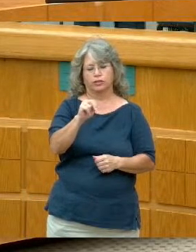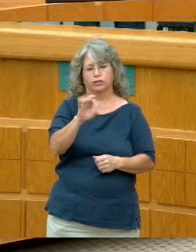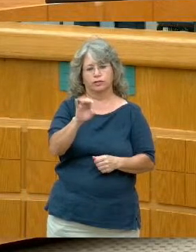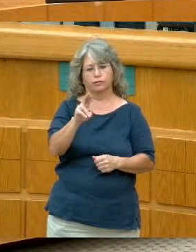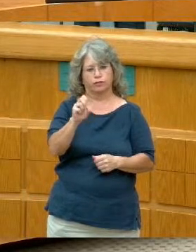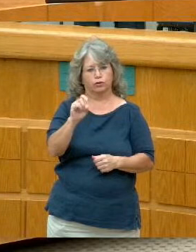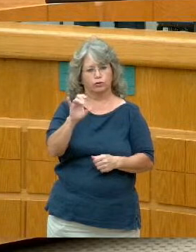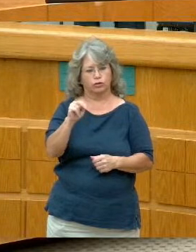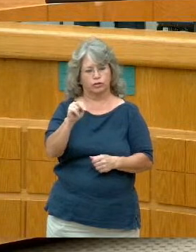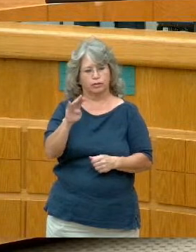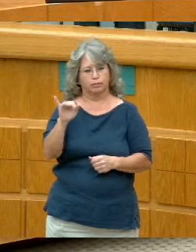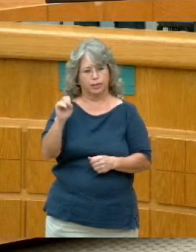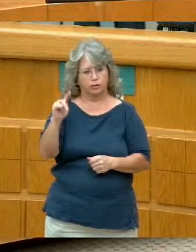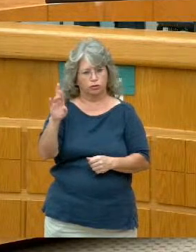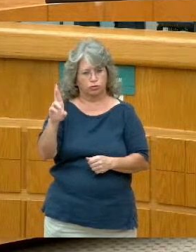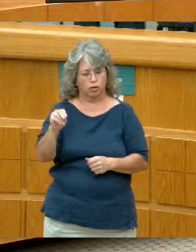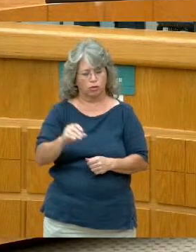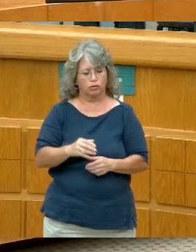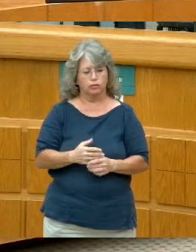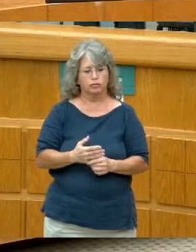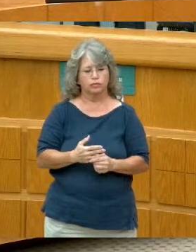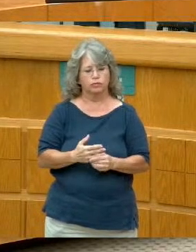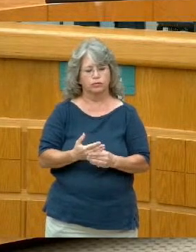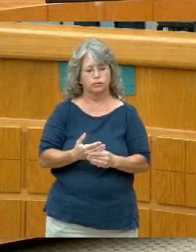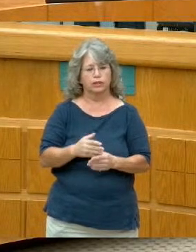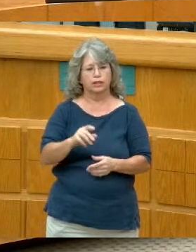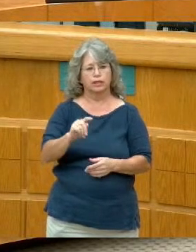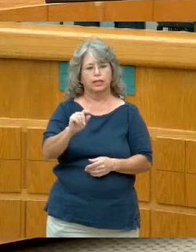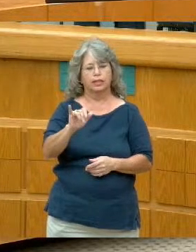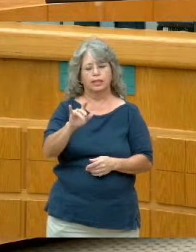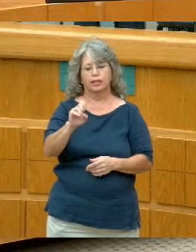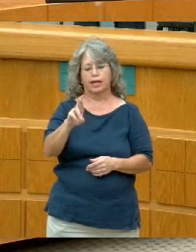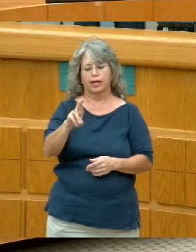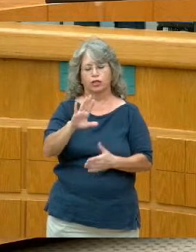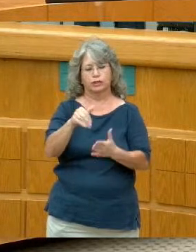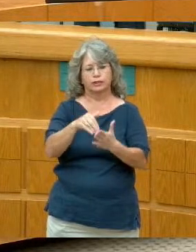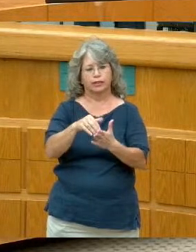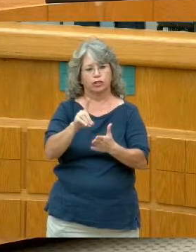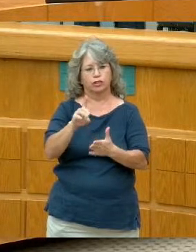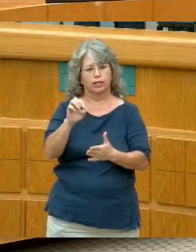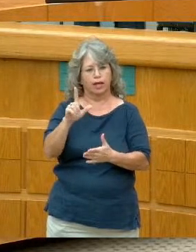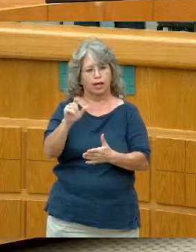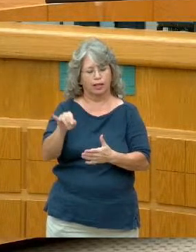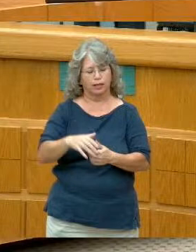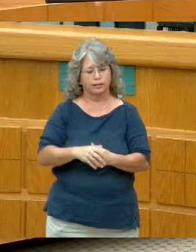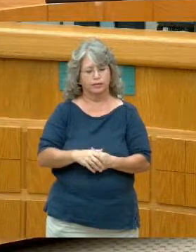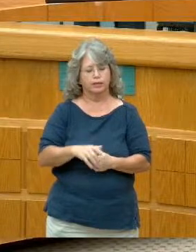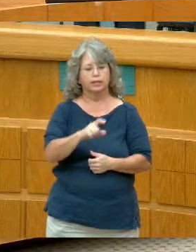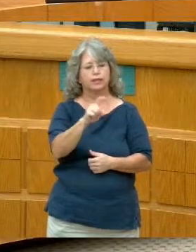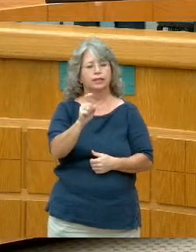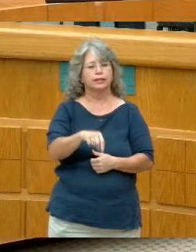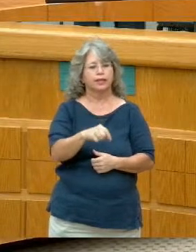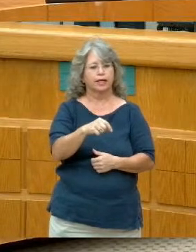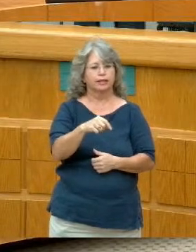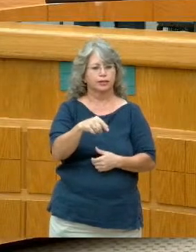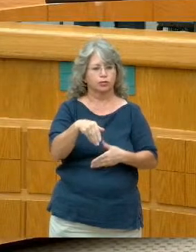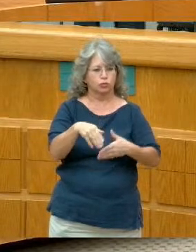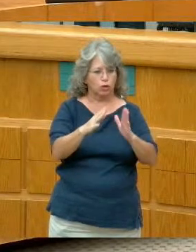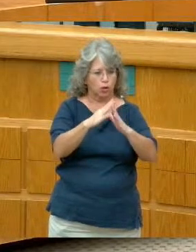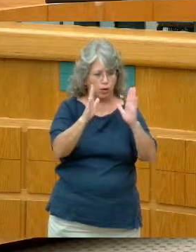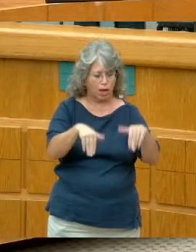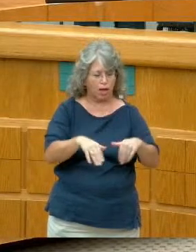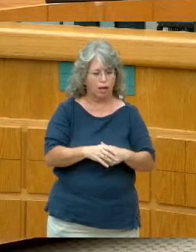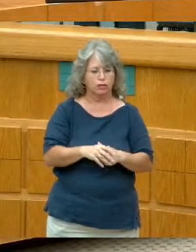correctly, 5216 South Padre Island Drive. Taylor Center Deli, 3636 South Alameda. Texas